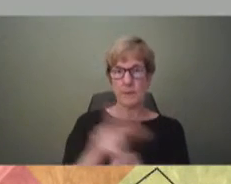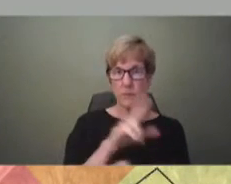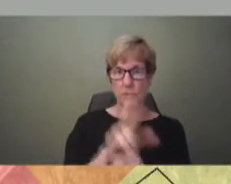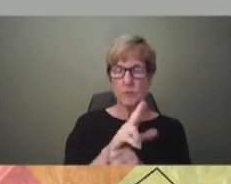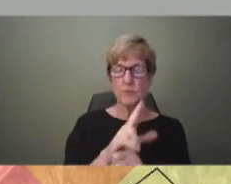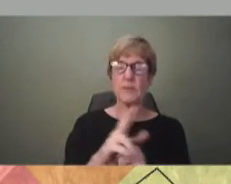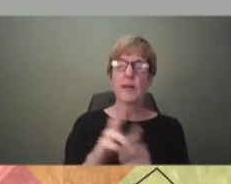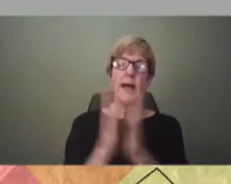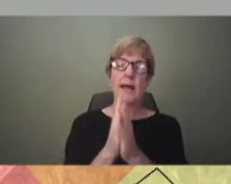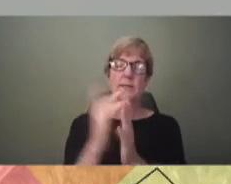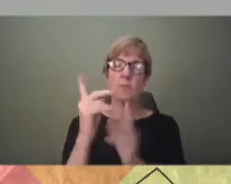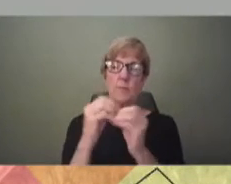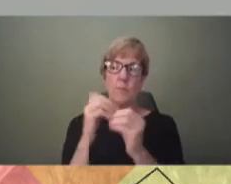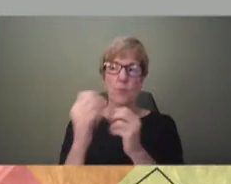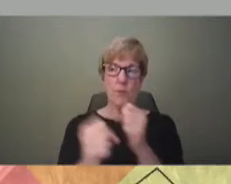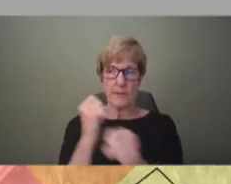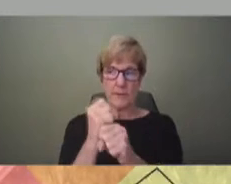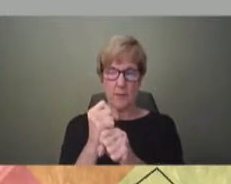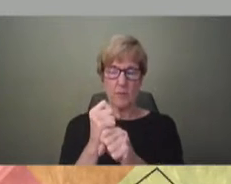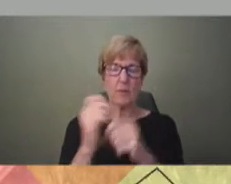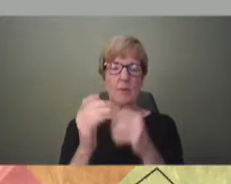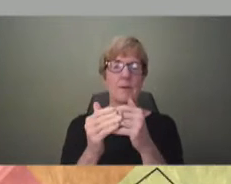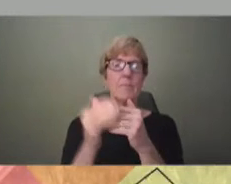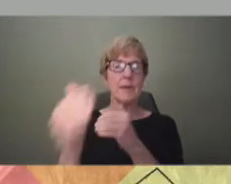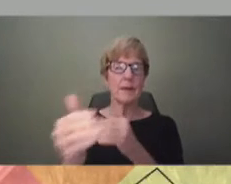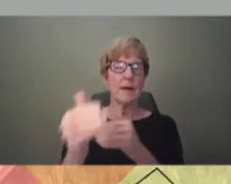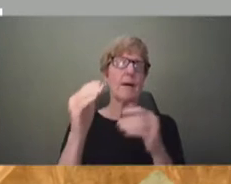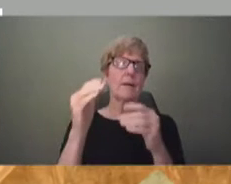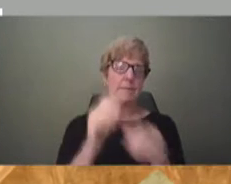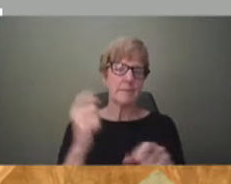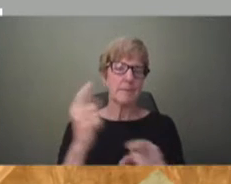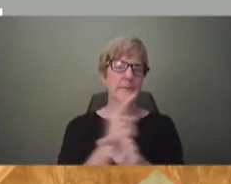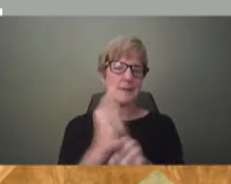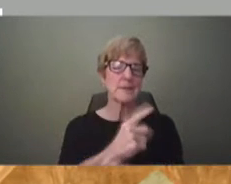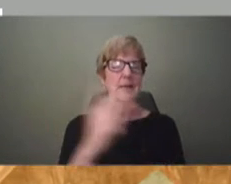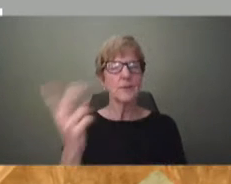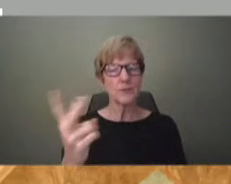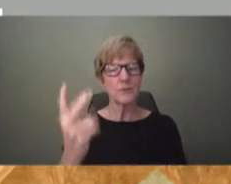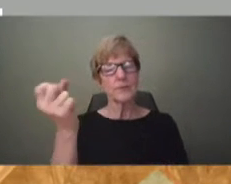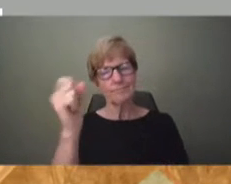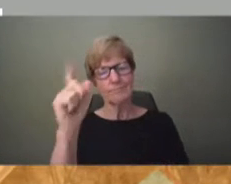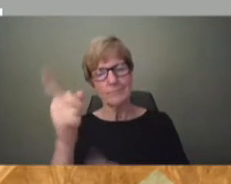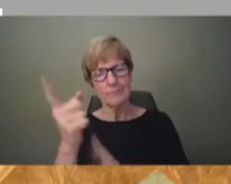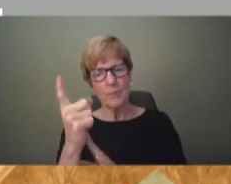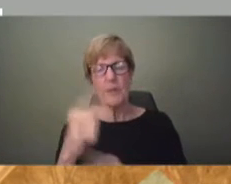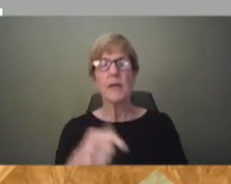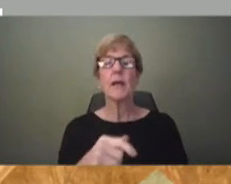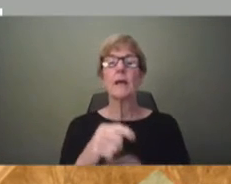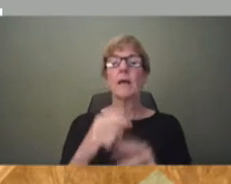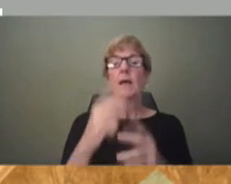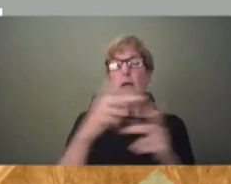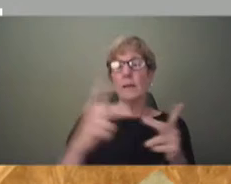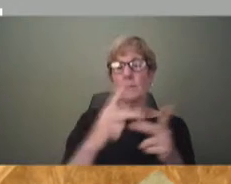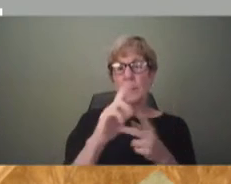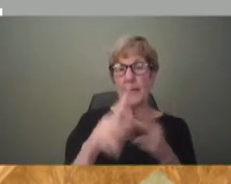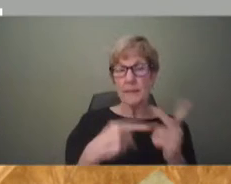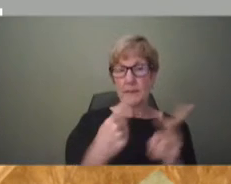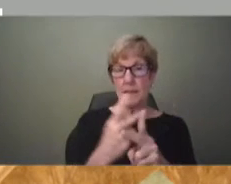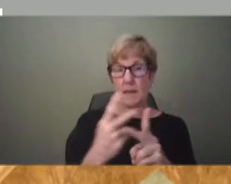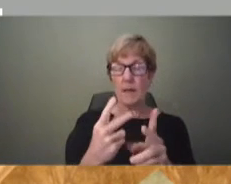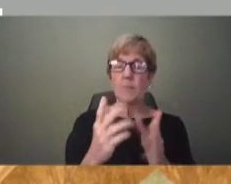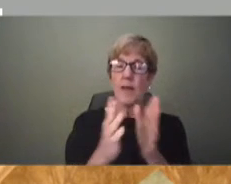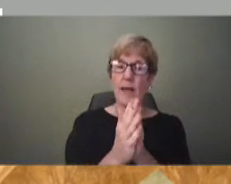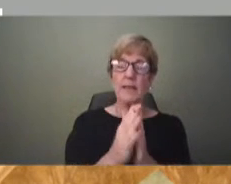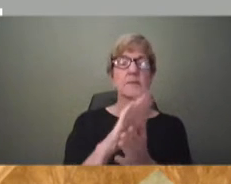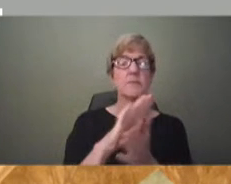year vesting beyond the standard two we'll get into that in just a moment uh the adopted Place type uh does call for a neighborhood center